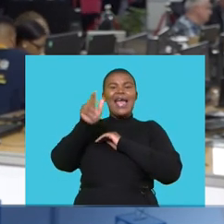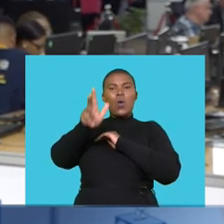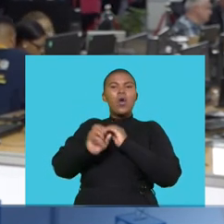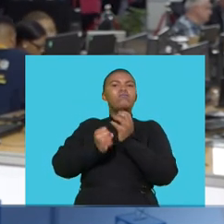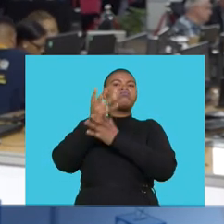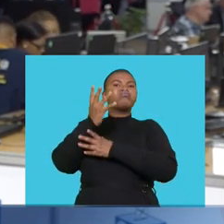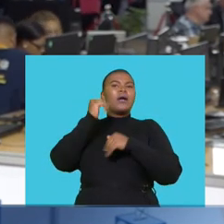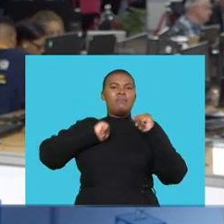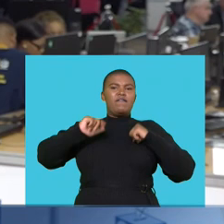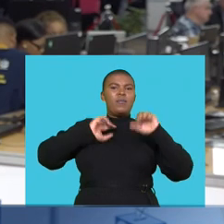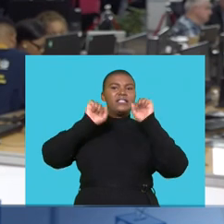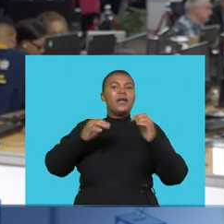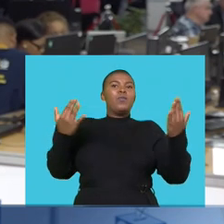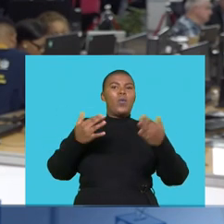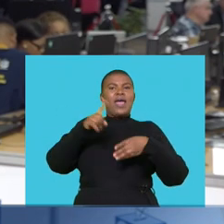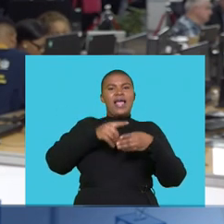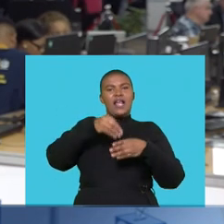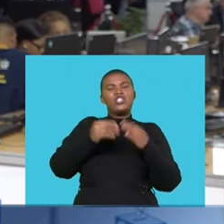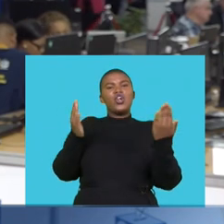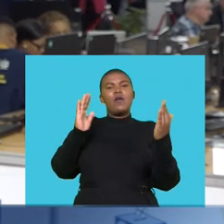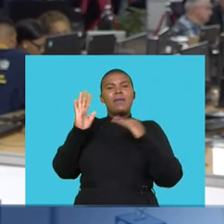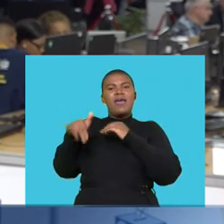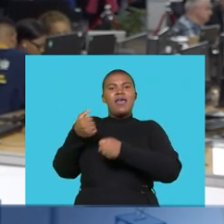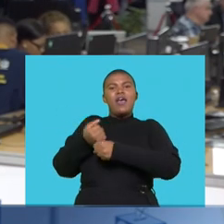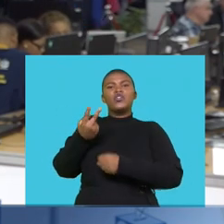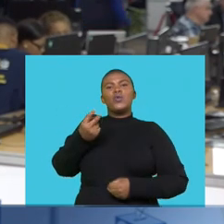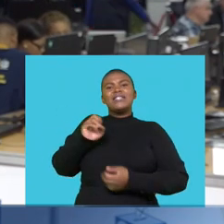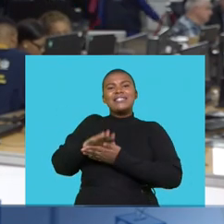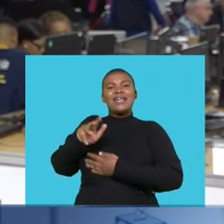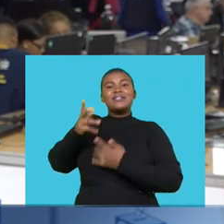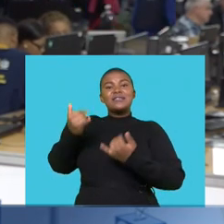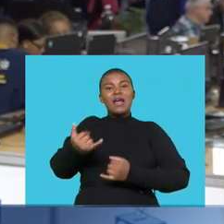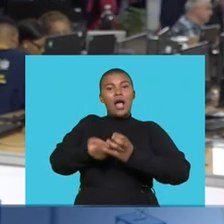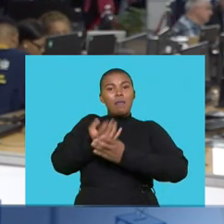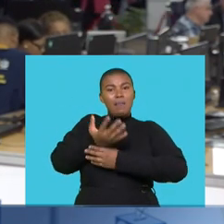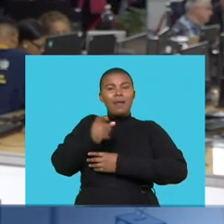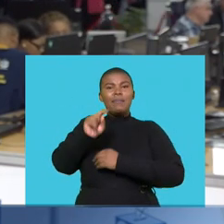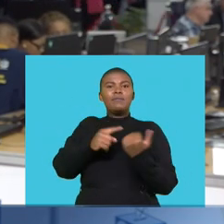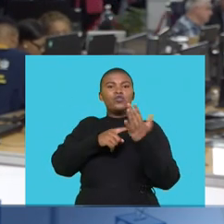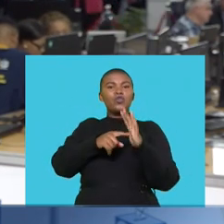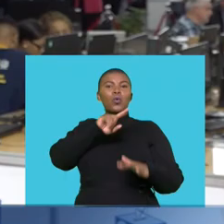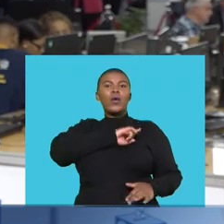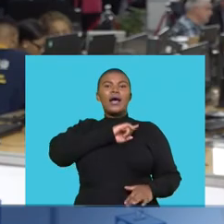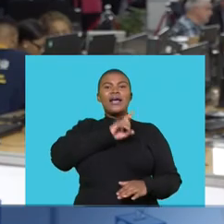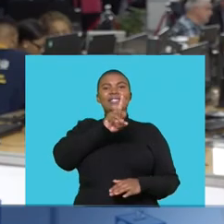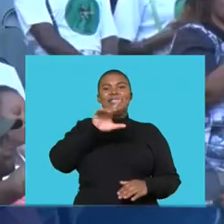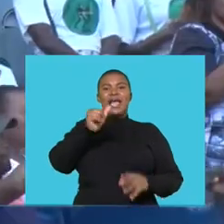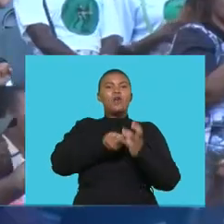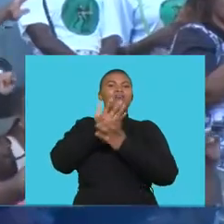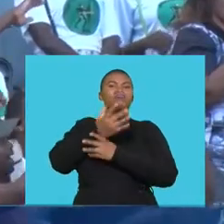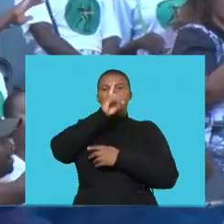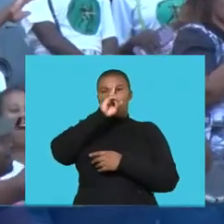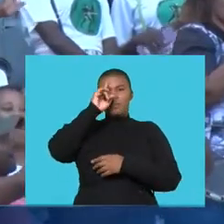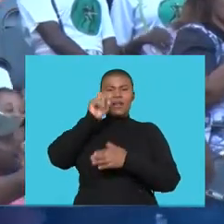performance in this election compared to 2019 And that growth would have been as a result of the DA growing amongst black voters